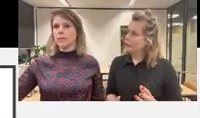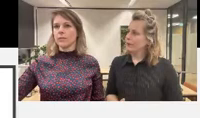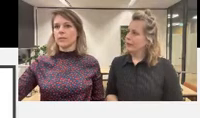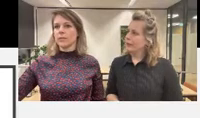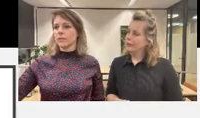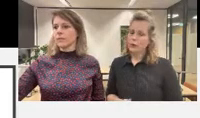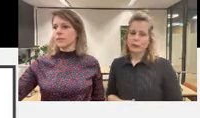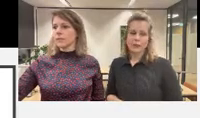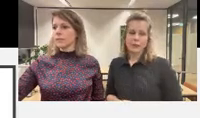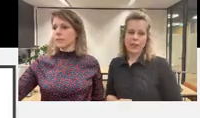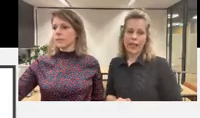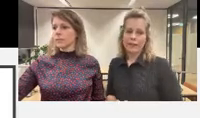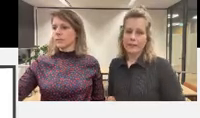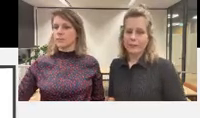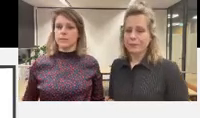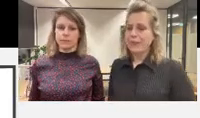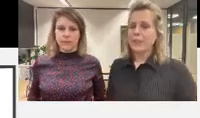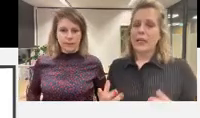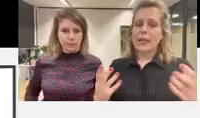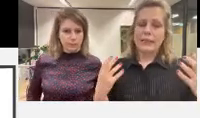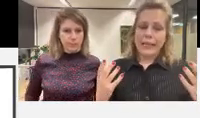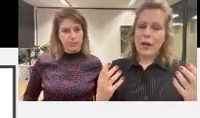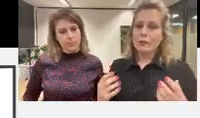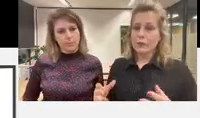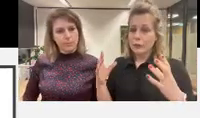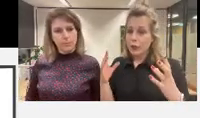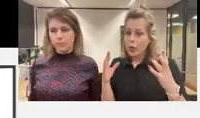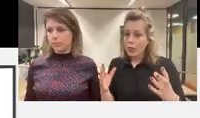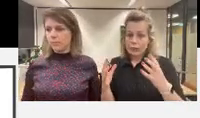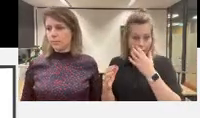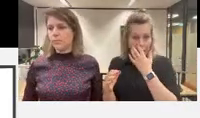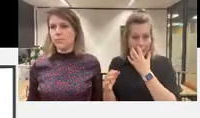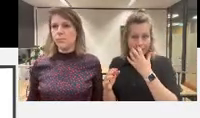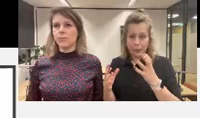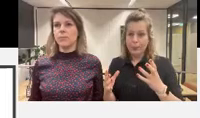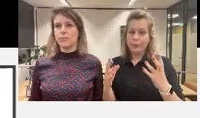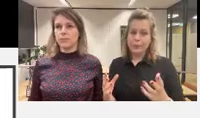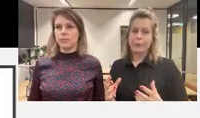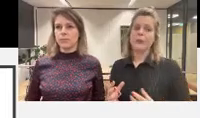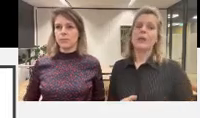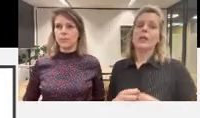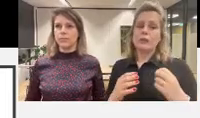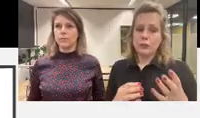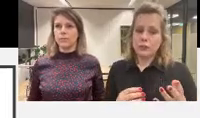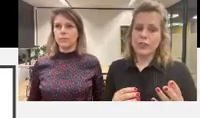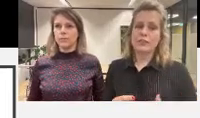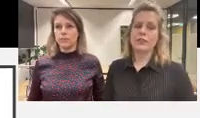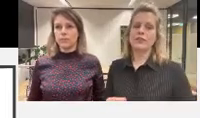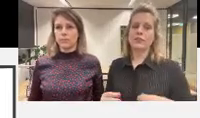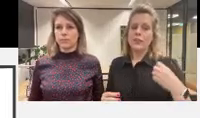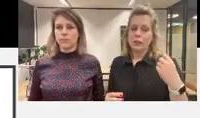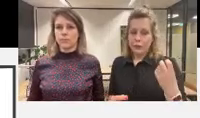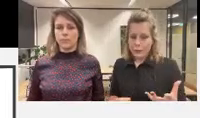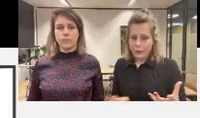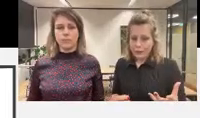of Woudenberg in 2018. Yes. They offered a large group of people 2